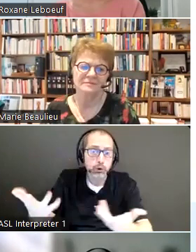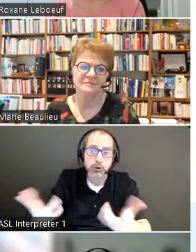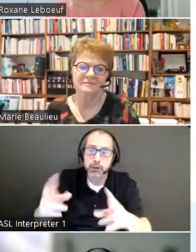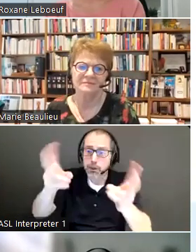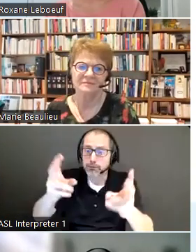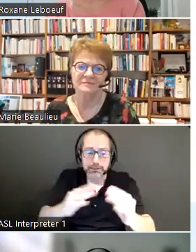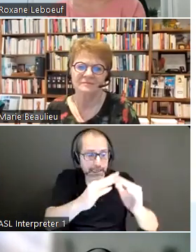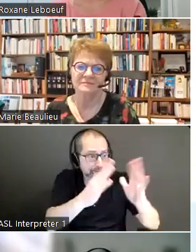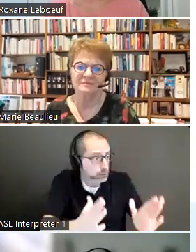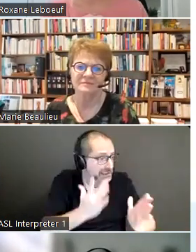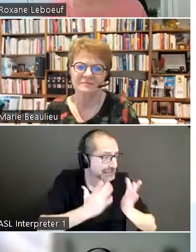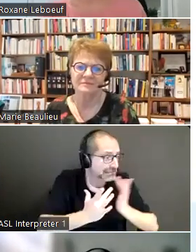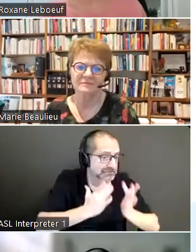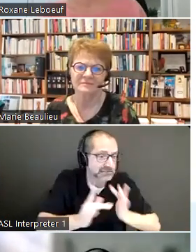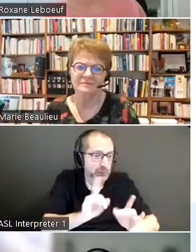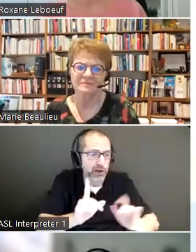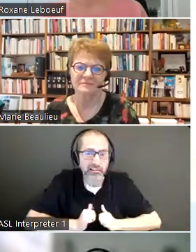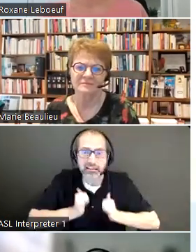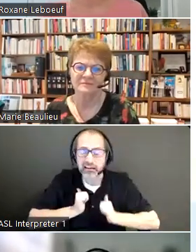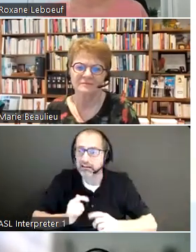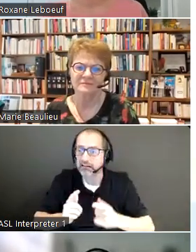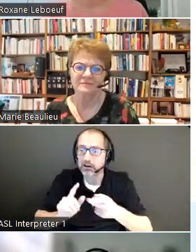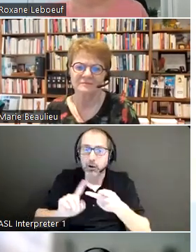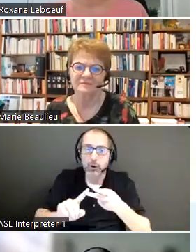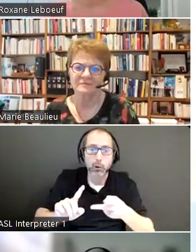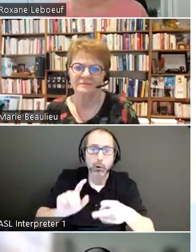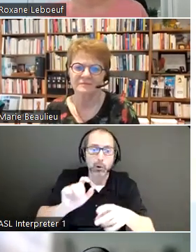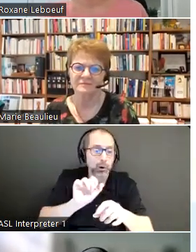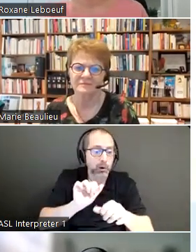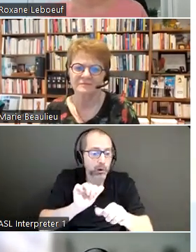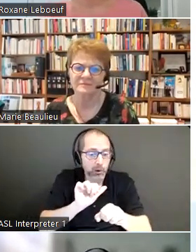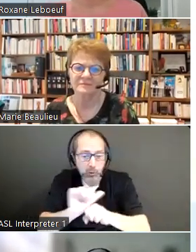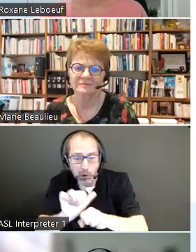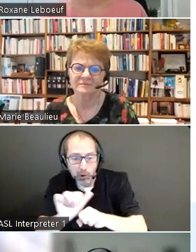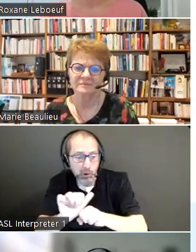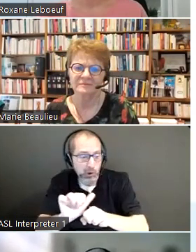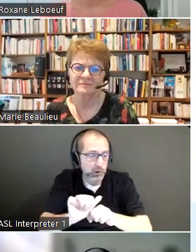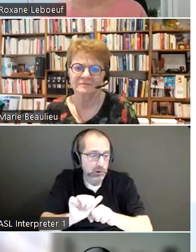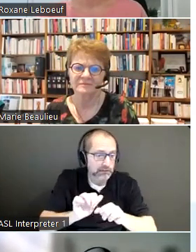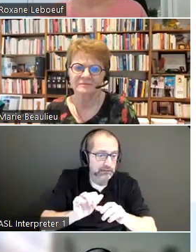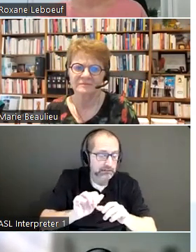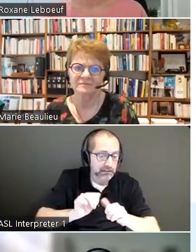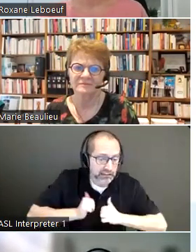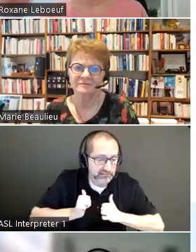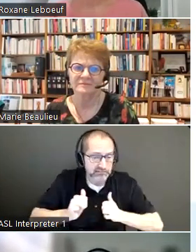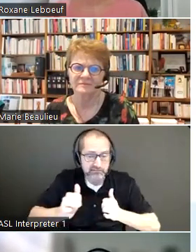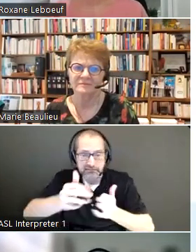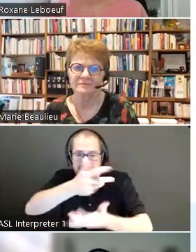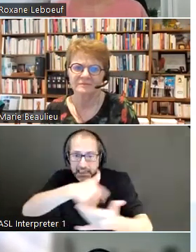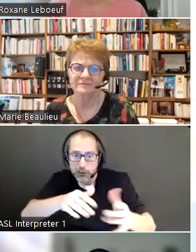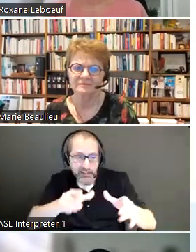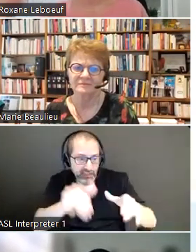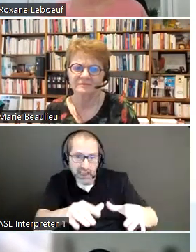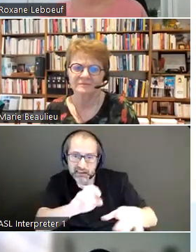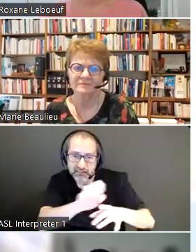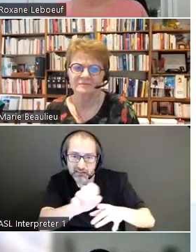along with it. When we're living together and in environments.